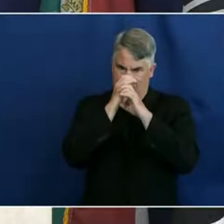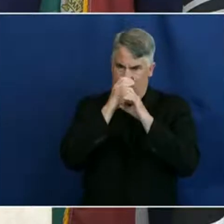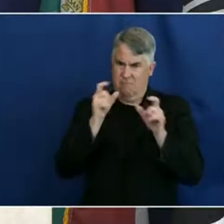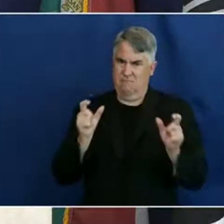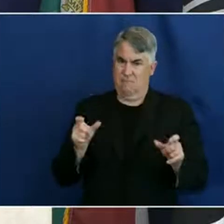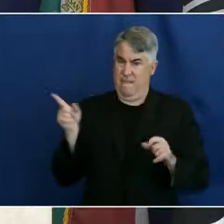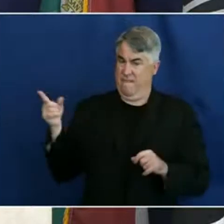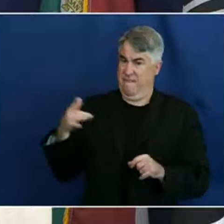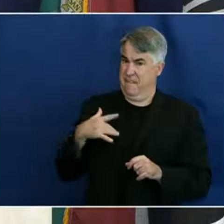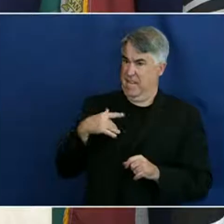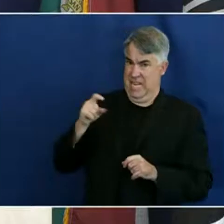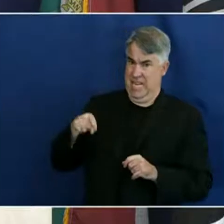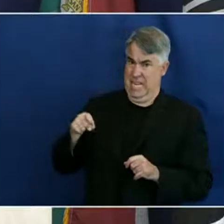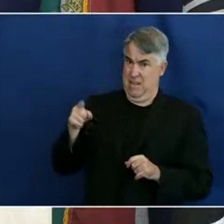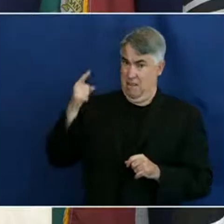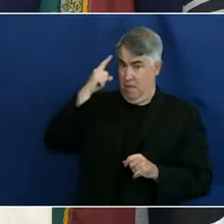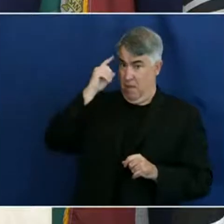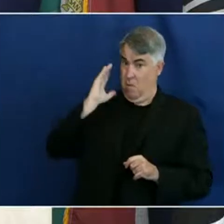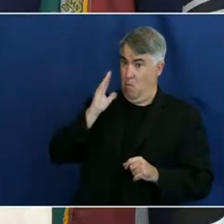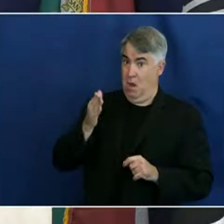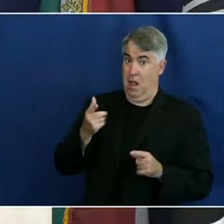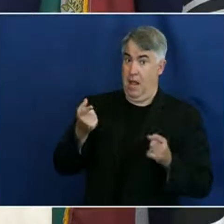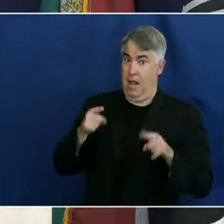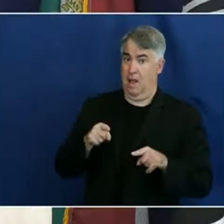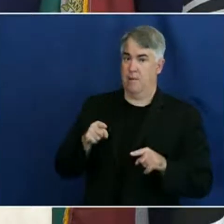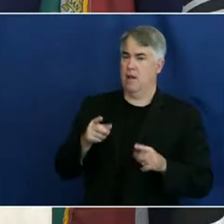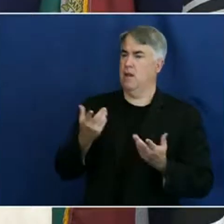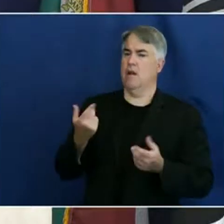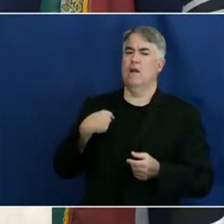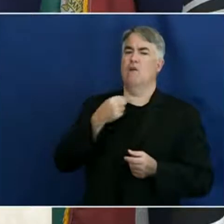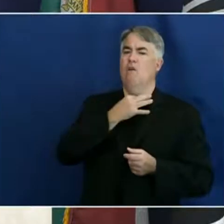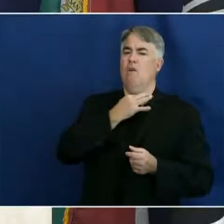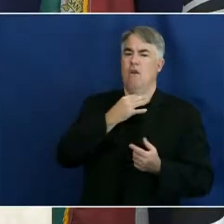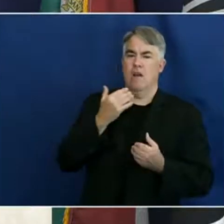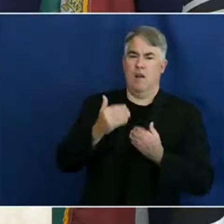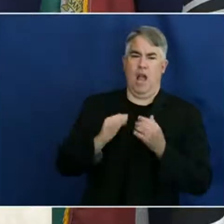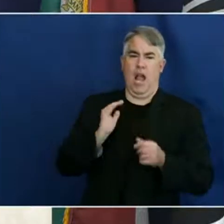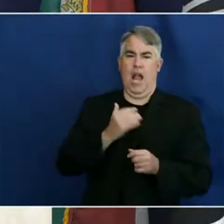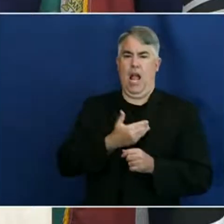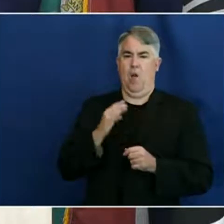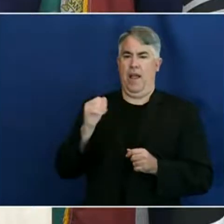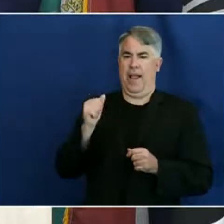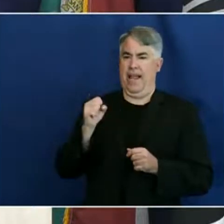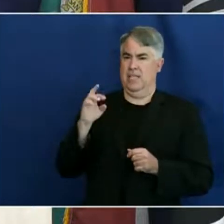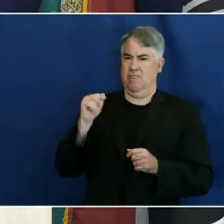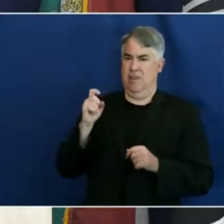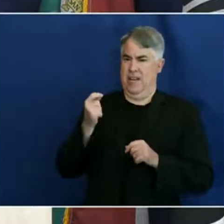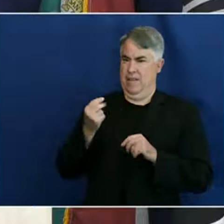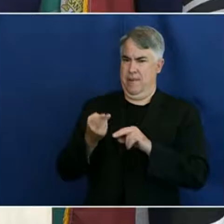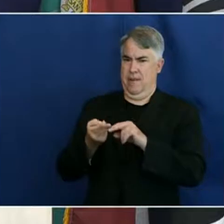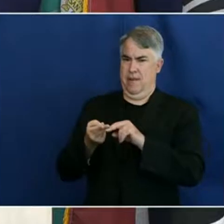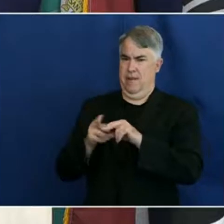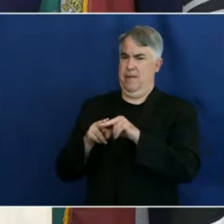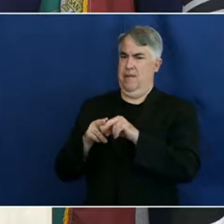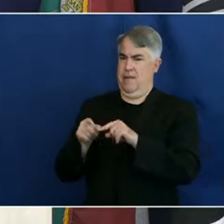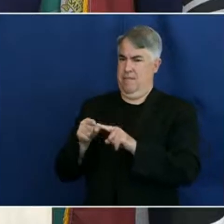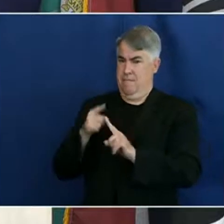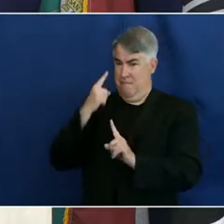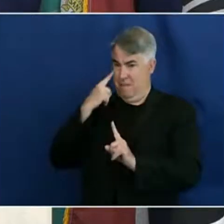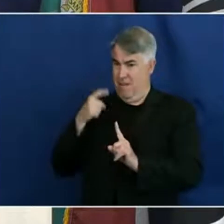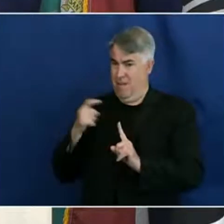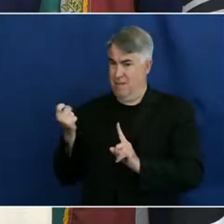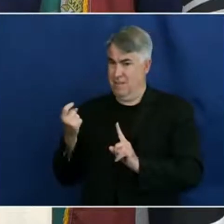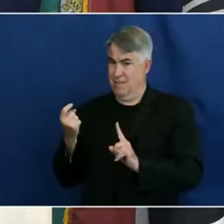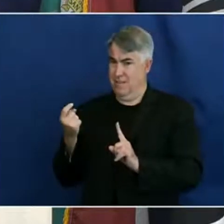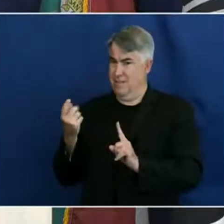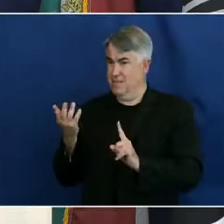necessary. Do you think that will be the case? And then also, given our case rate increased a little bit this week, is that due to any